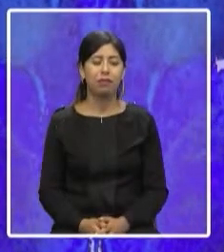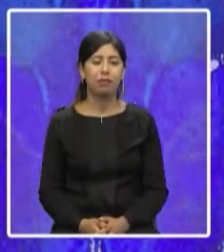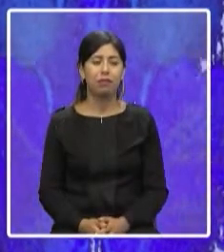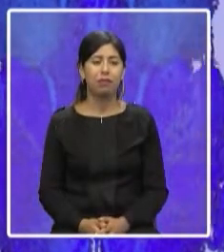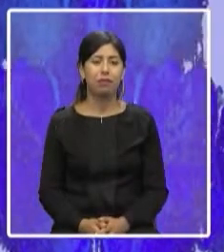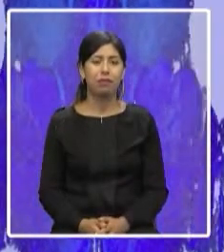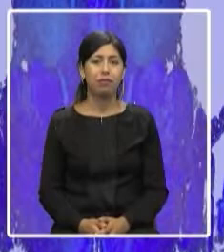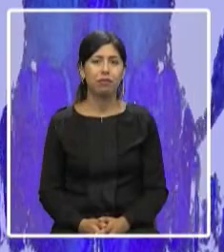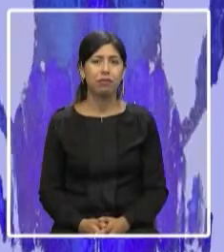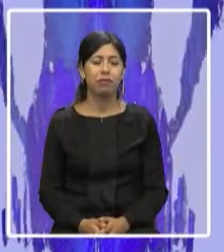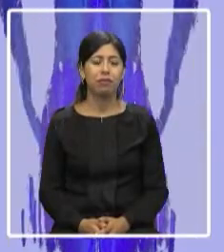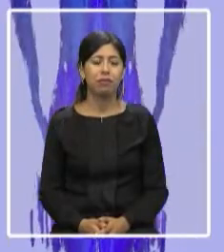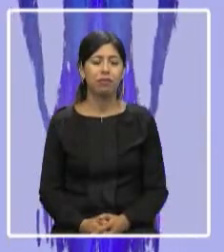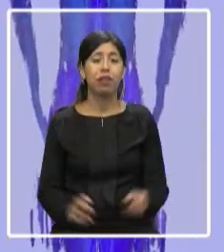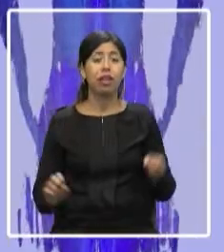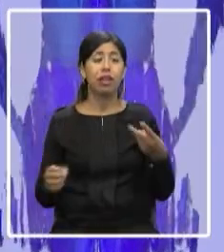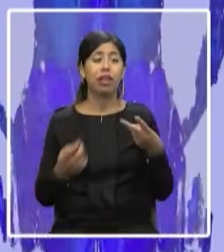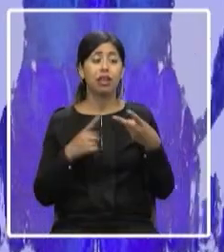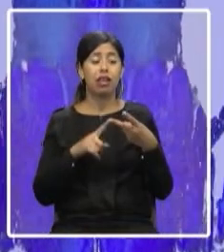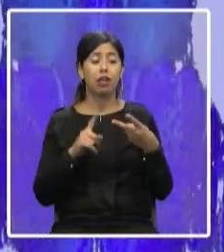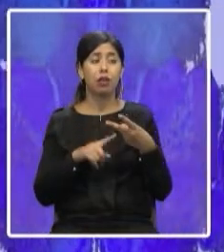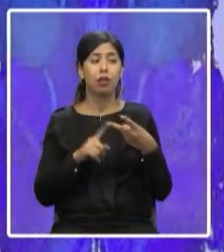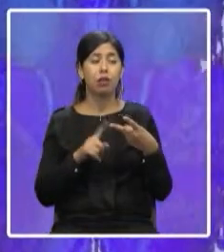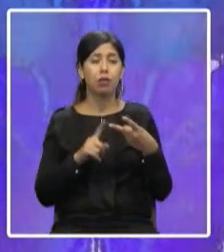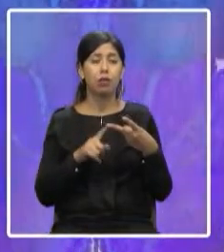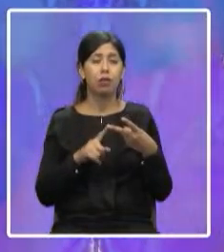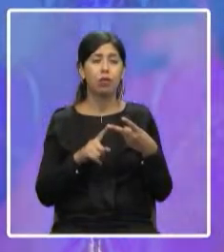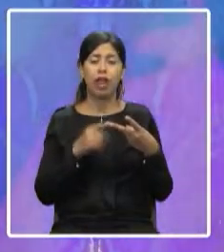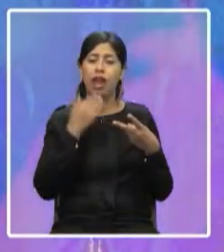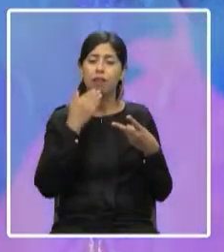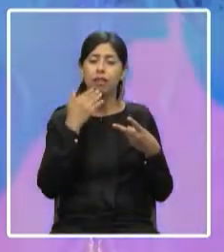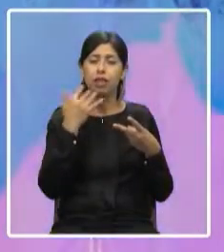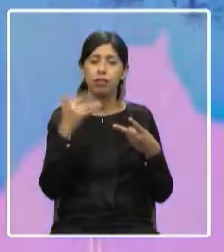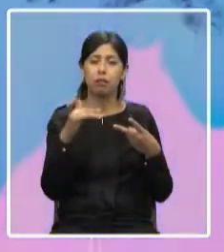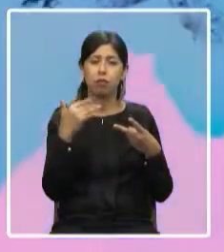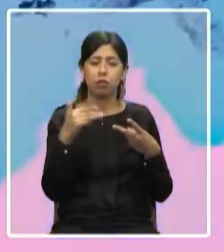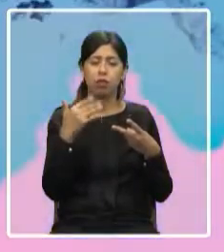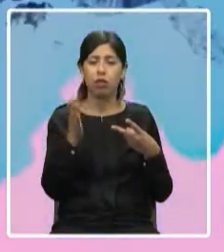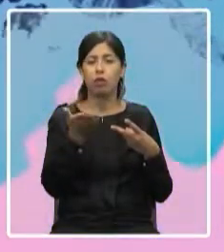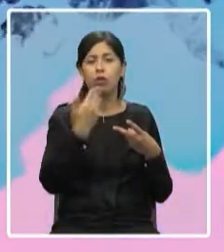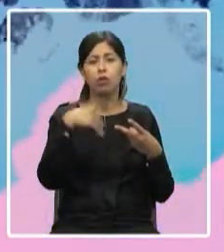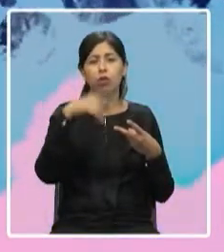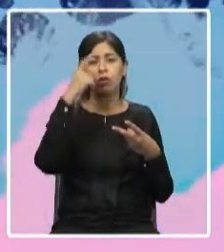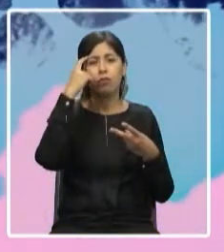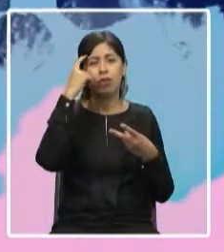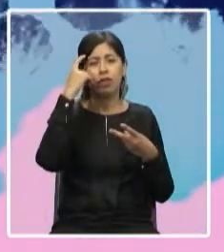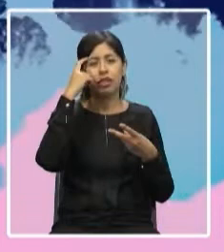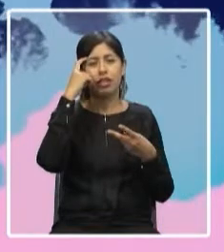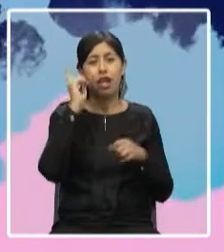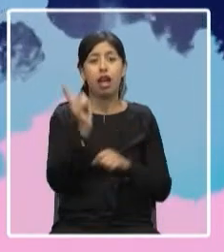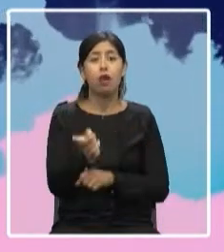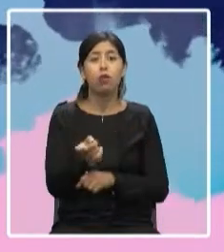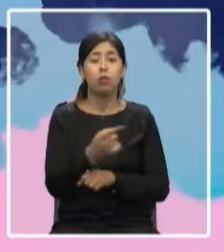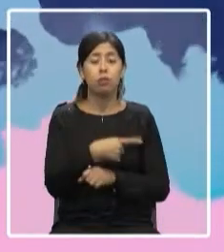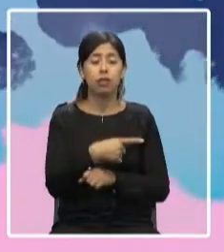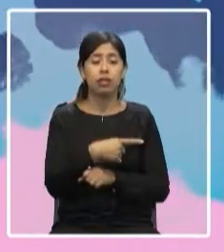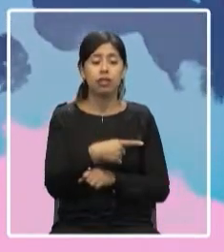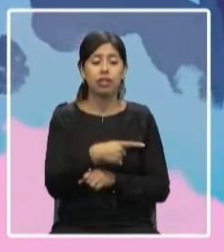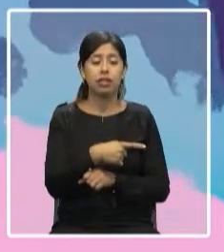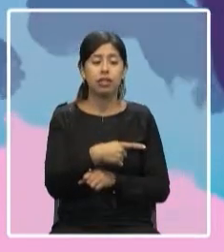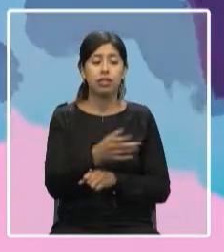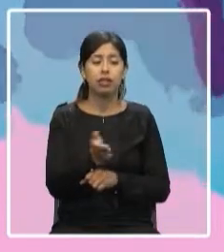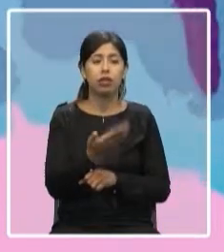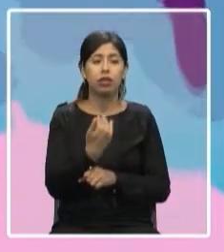I think just as fundamental, is when we think about automation and new technologies, we think about them replacing labor, and they